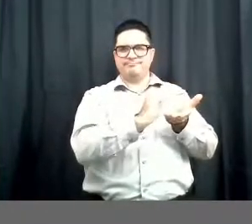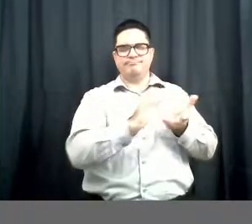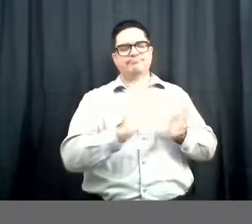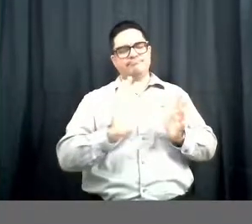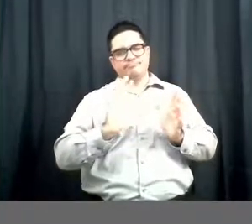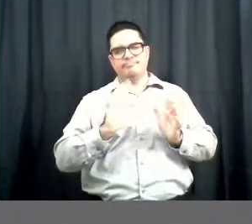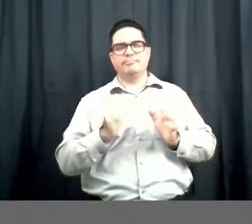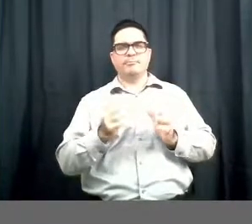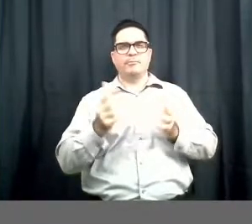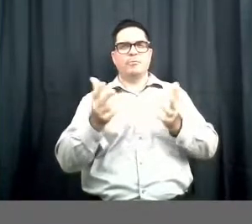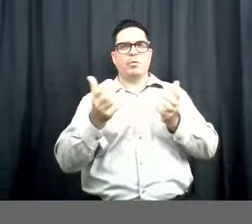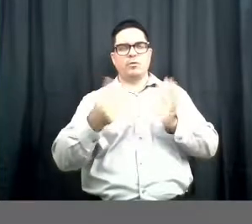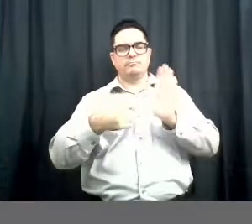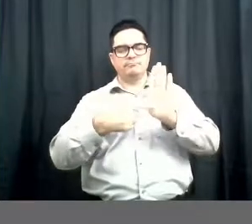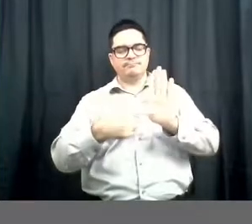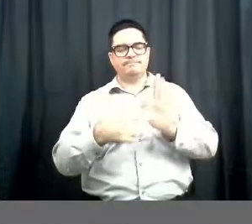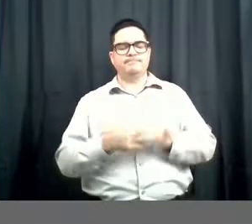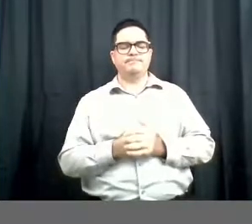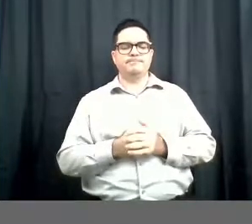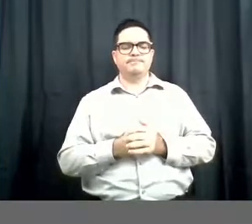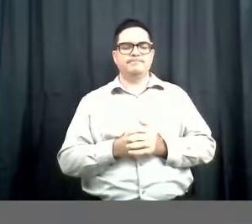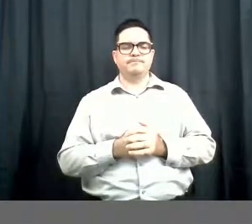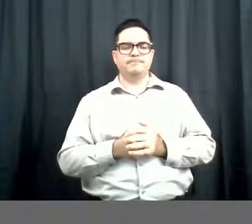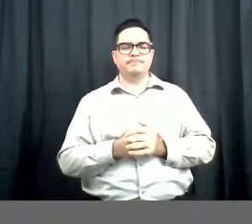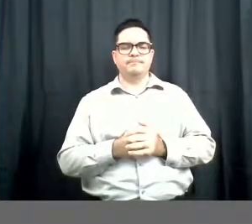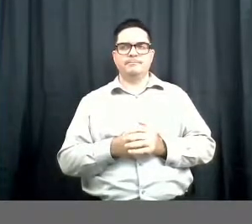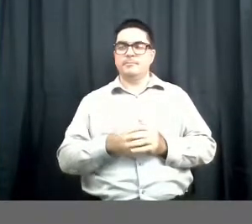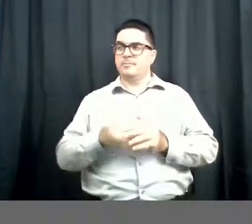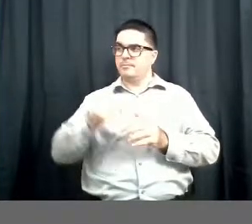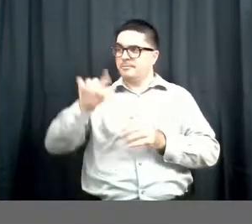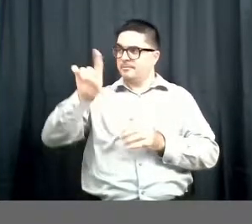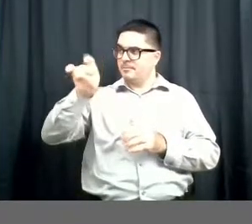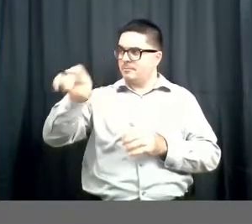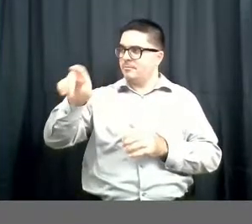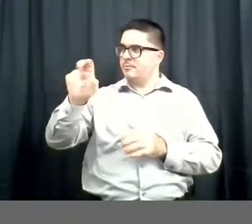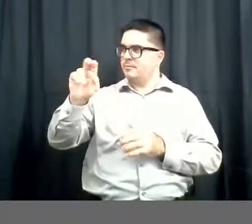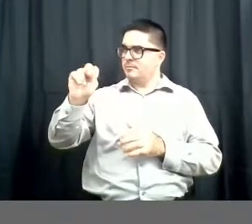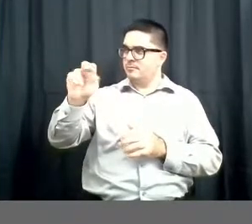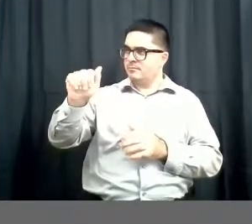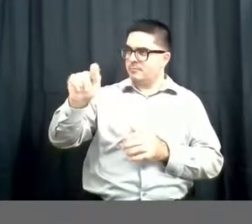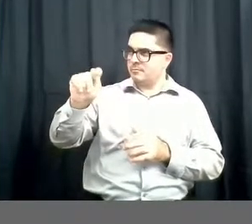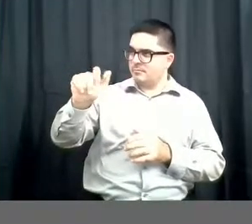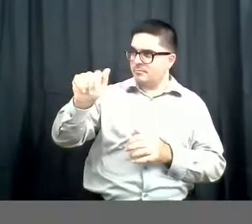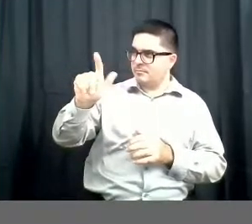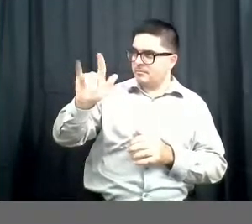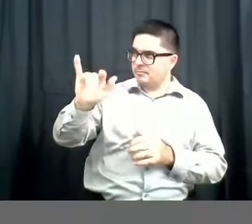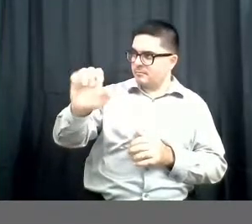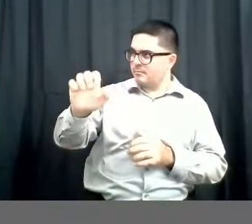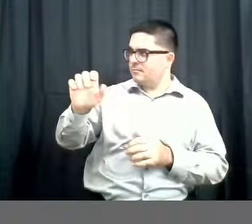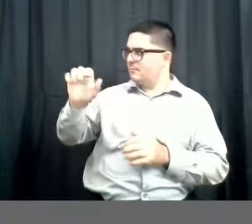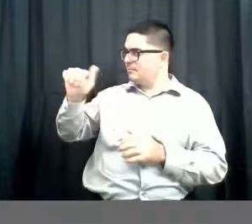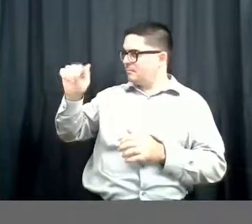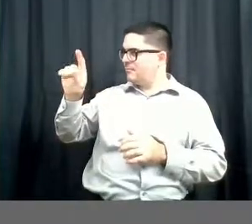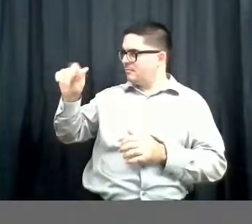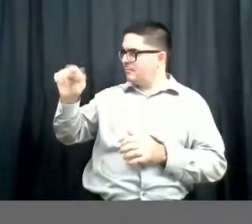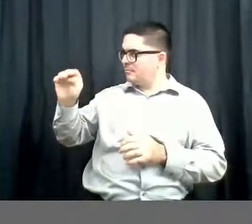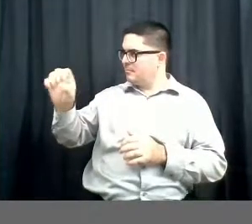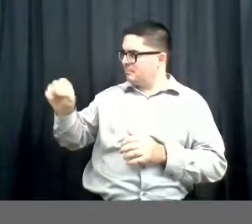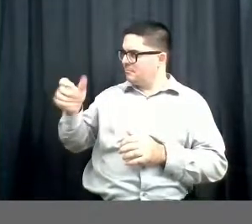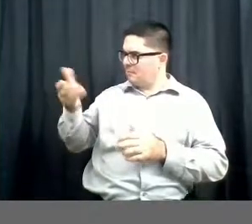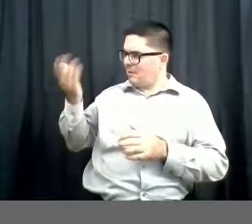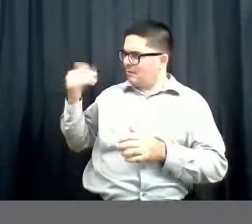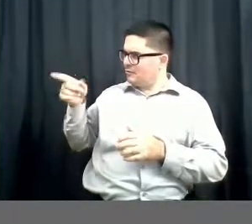So, question to Natalie and to Adam, because you're a former Treasury guy, you should know a lot about this. Going